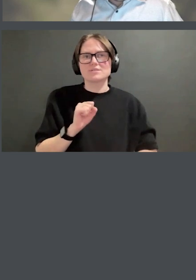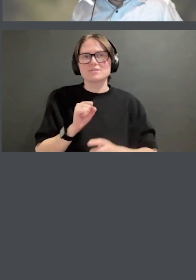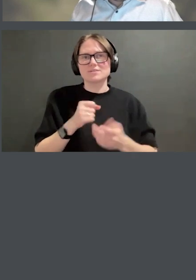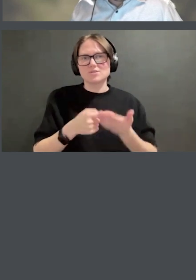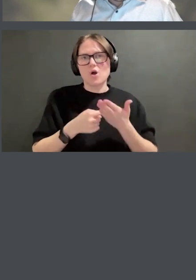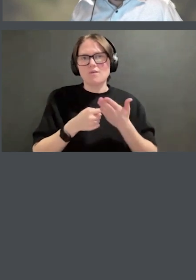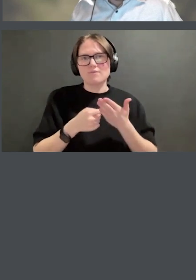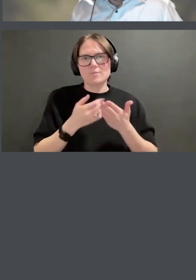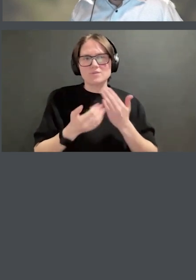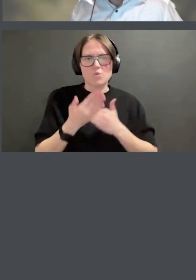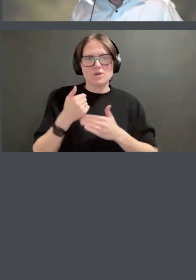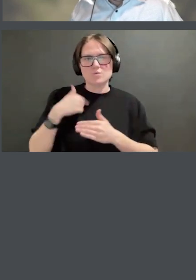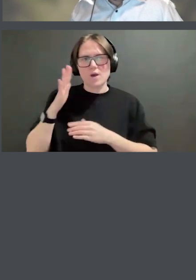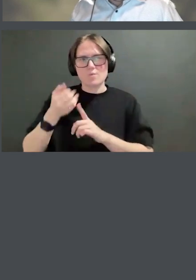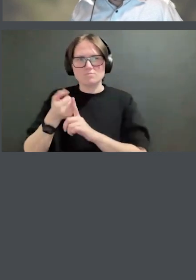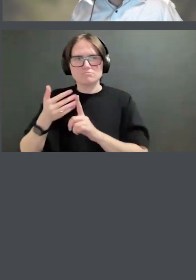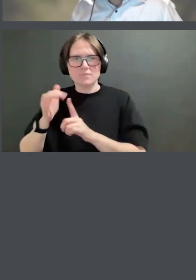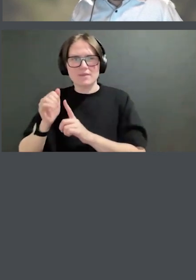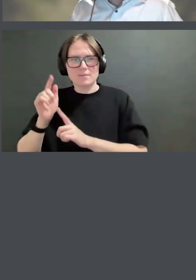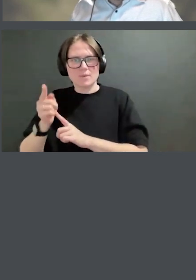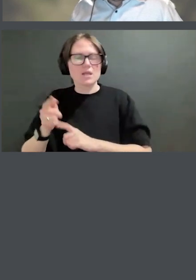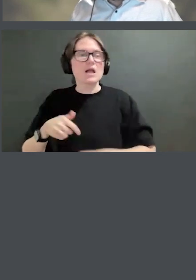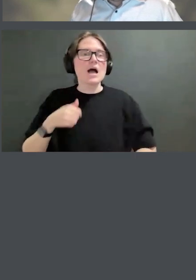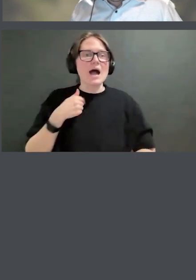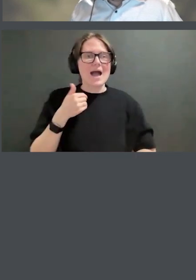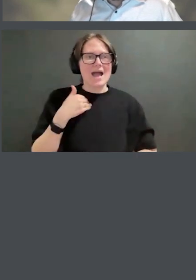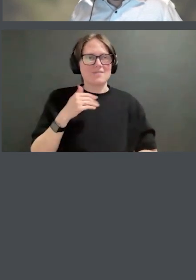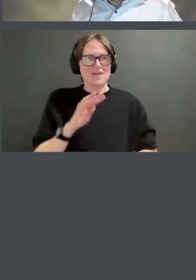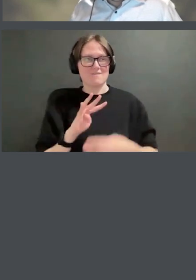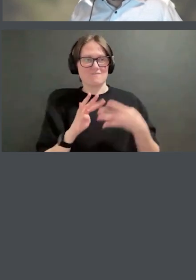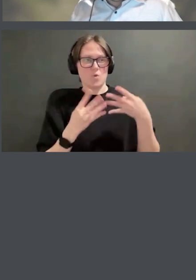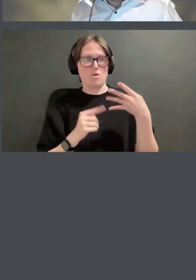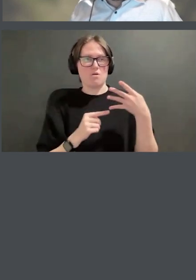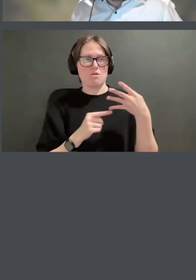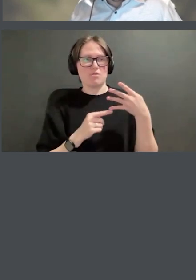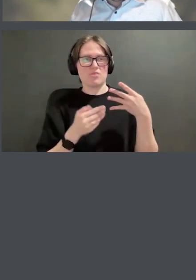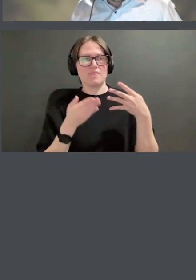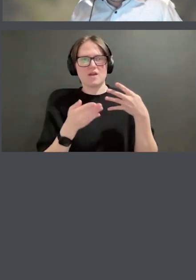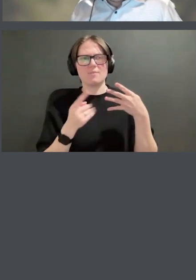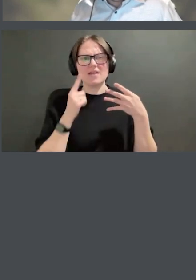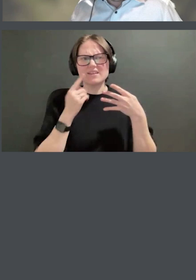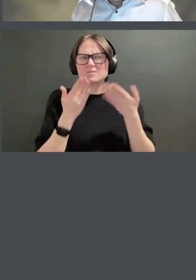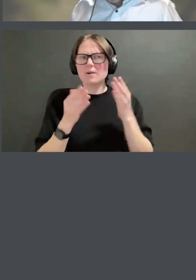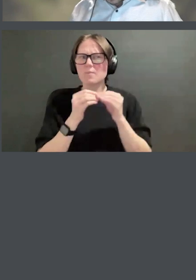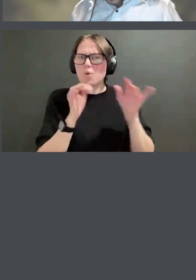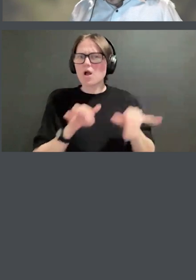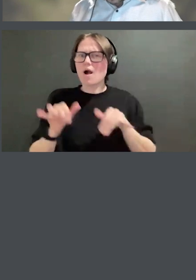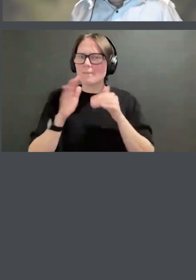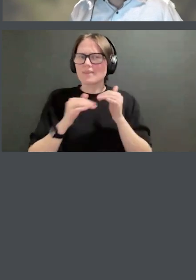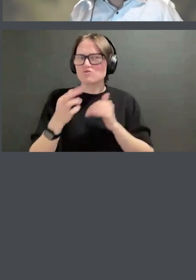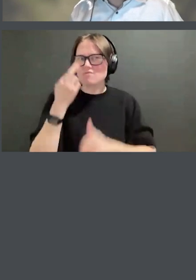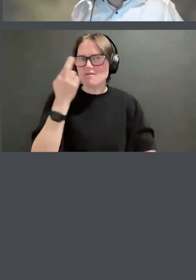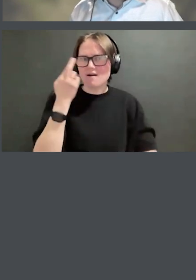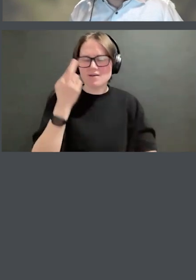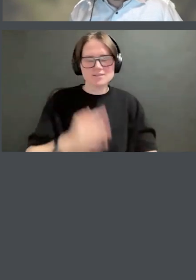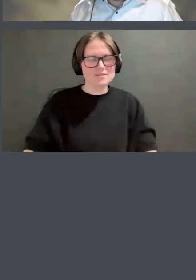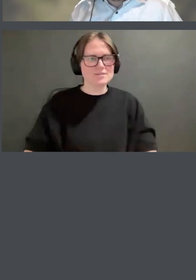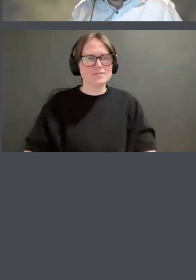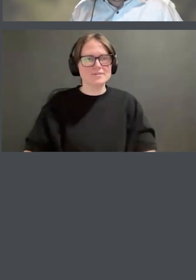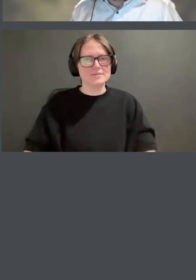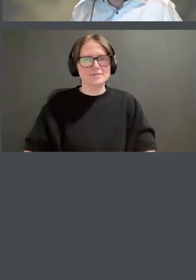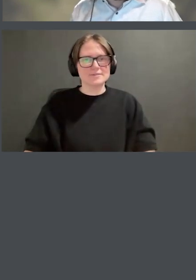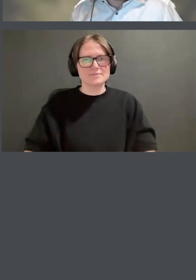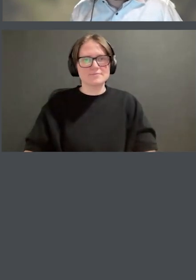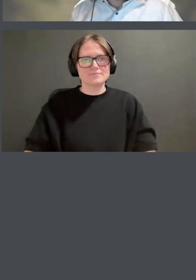that fourth here, but I think it's probably more common than we realize because it's